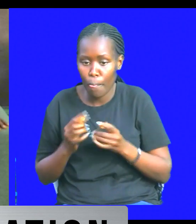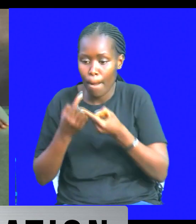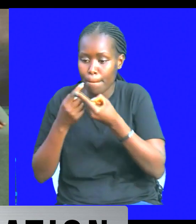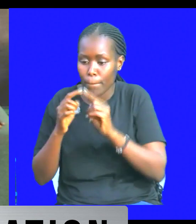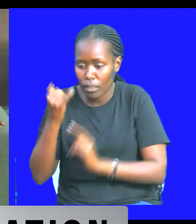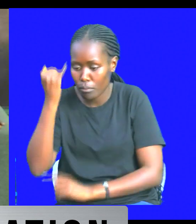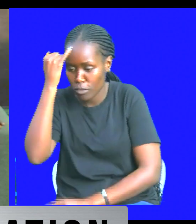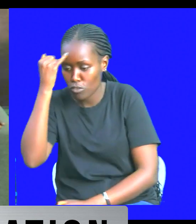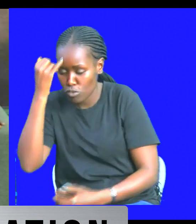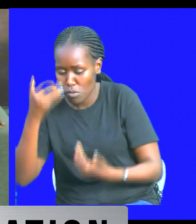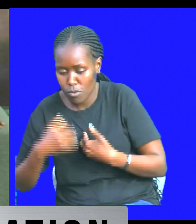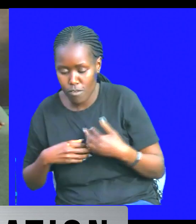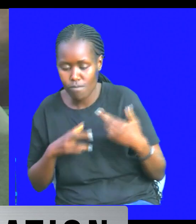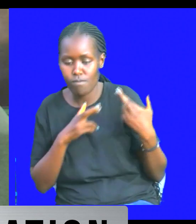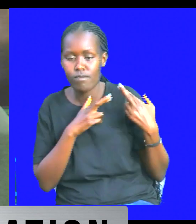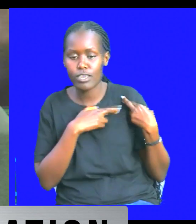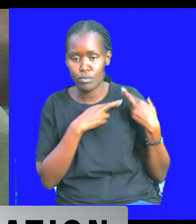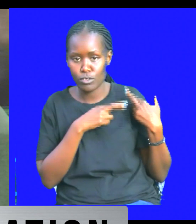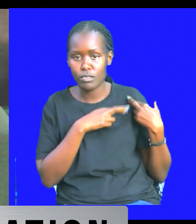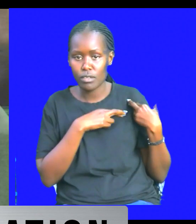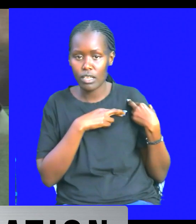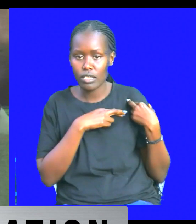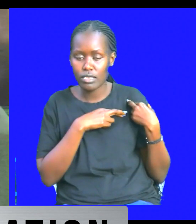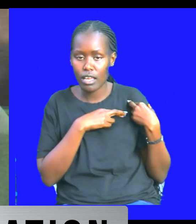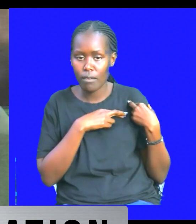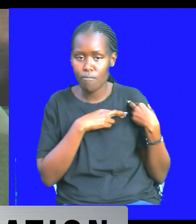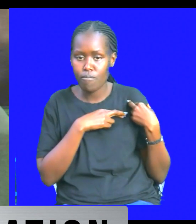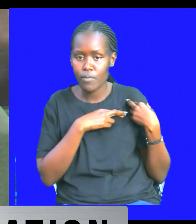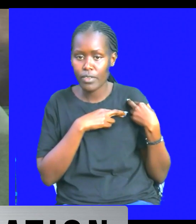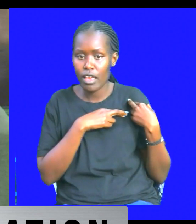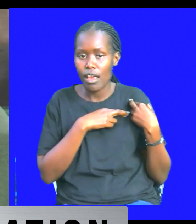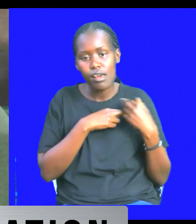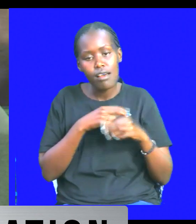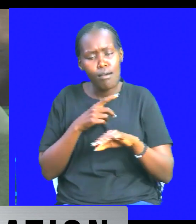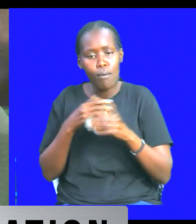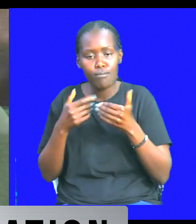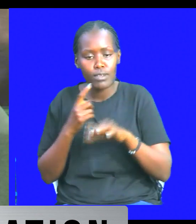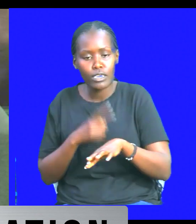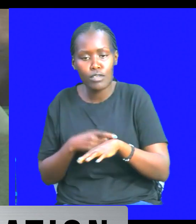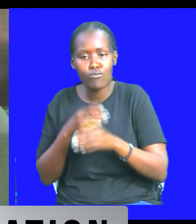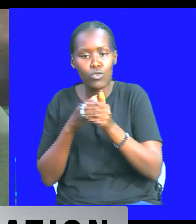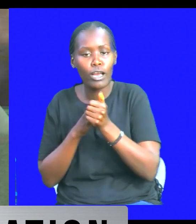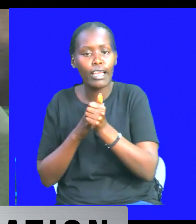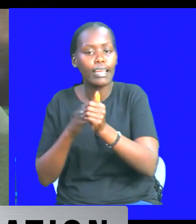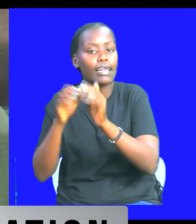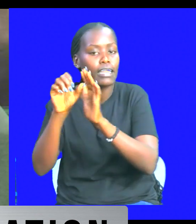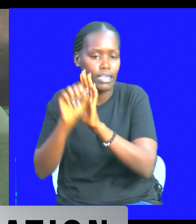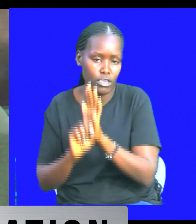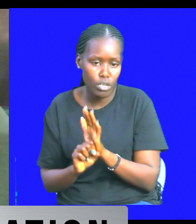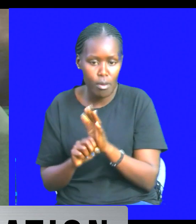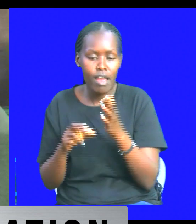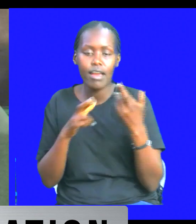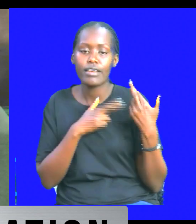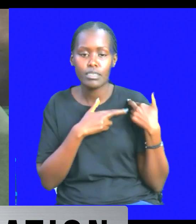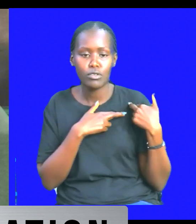there is responsibility coming with that. And the more you climb into leadership space, the more this responsibility goes higher.